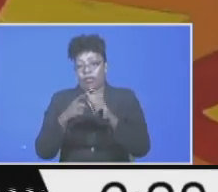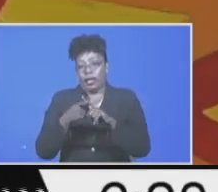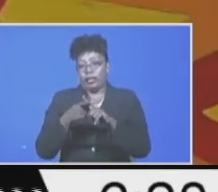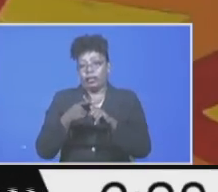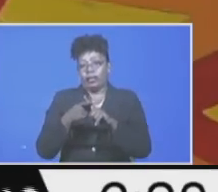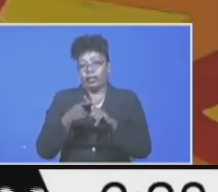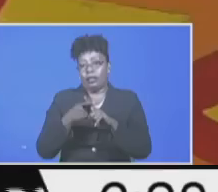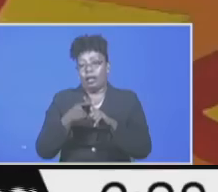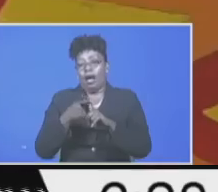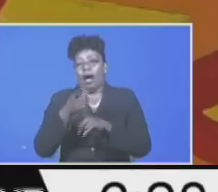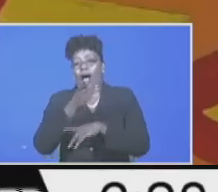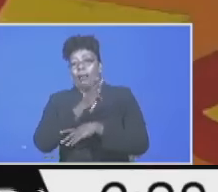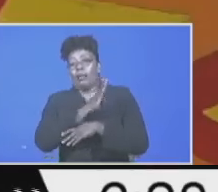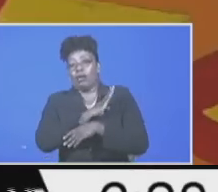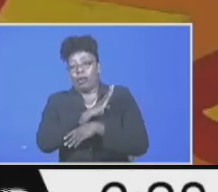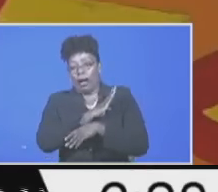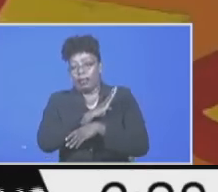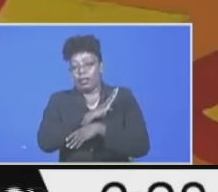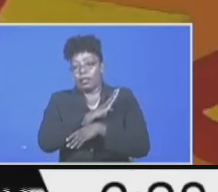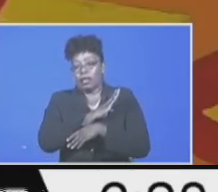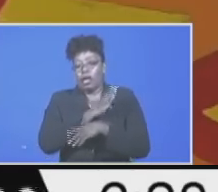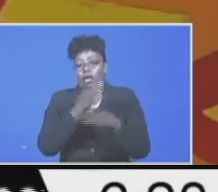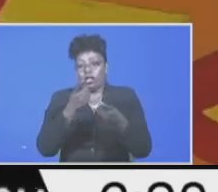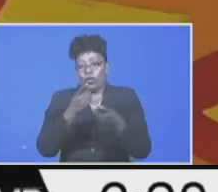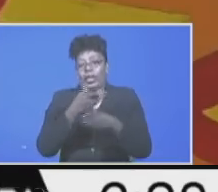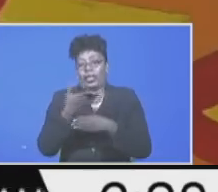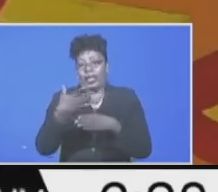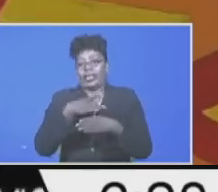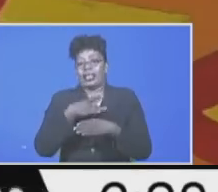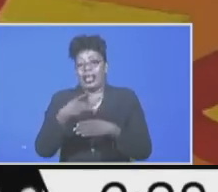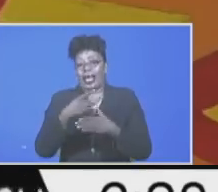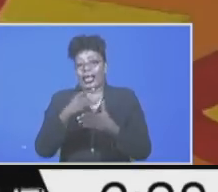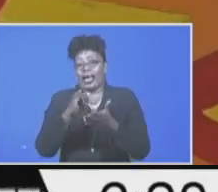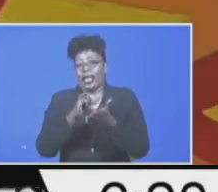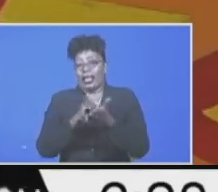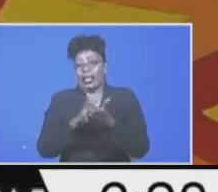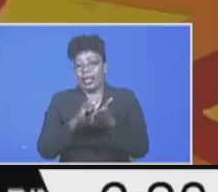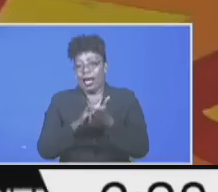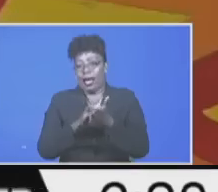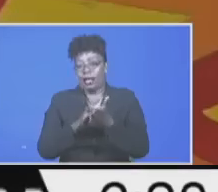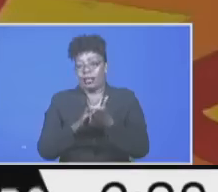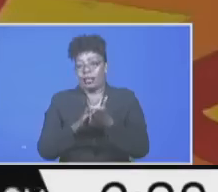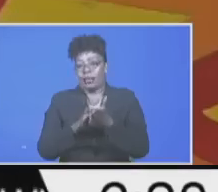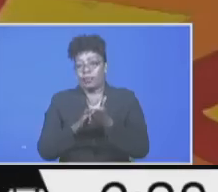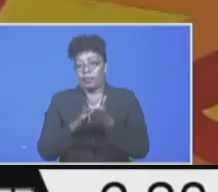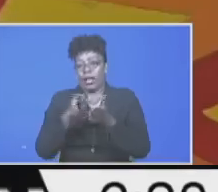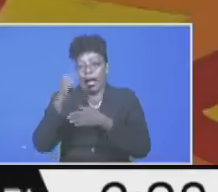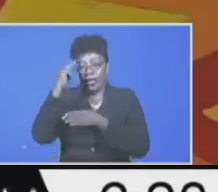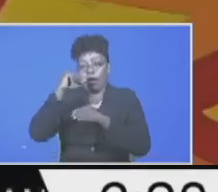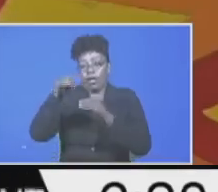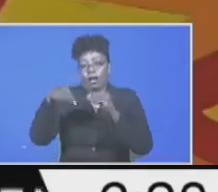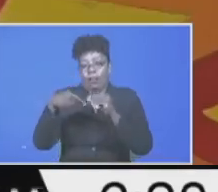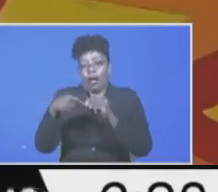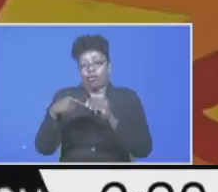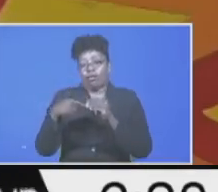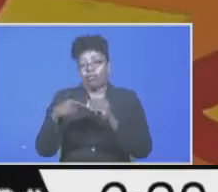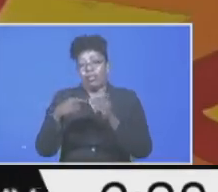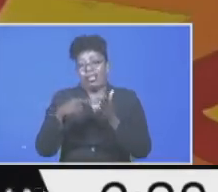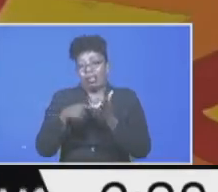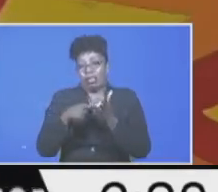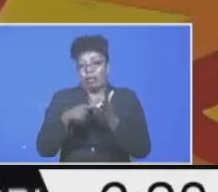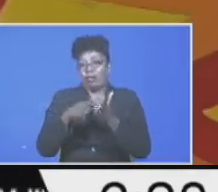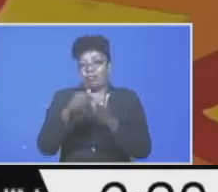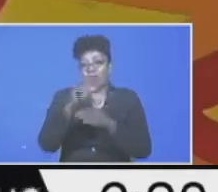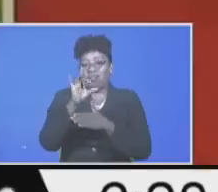doing a wonderful job in doing things like that, you know. And I thought about this about maybe